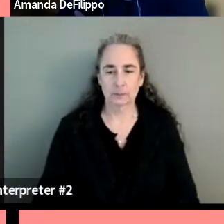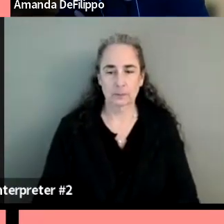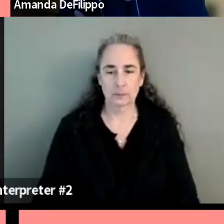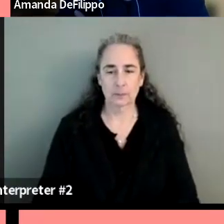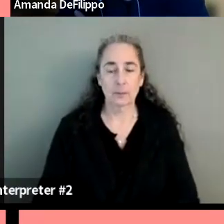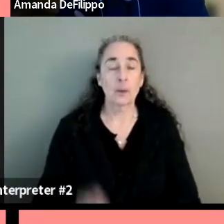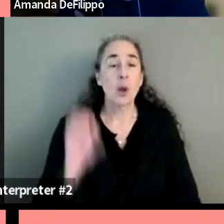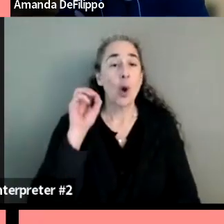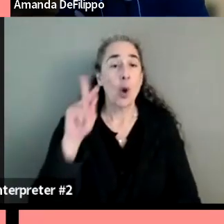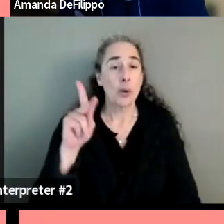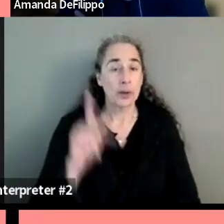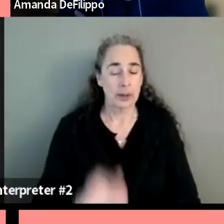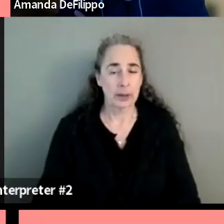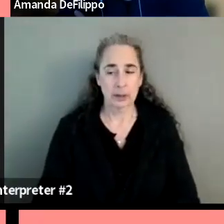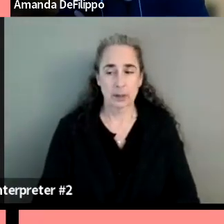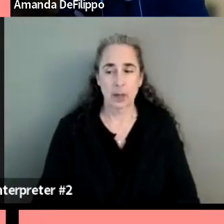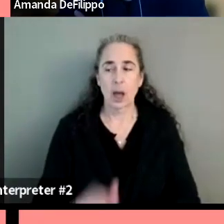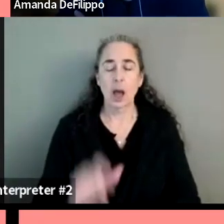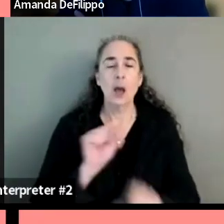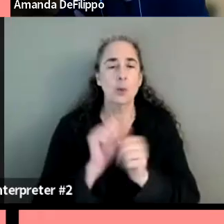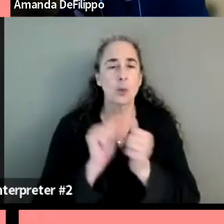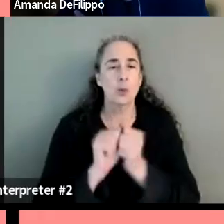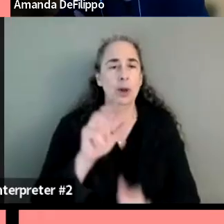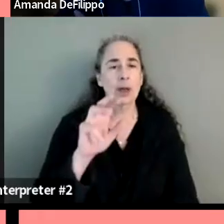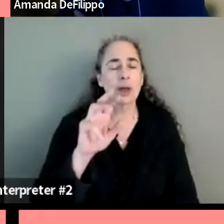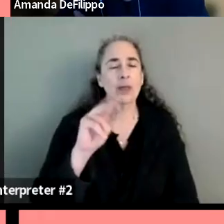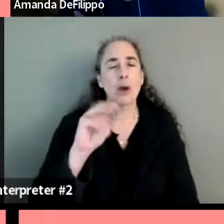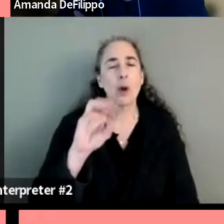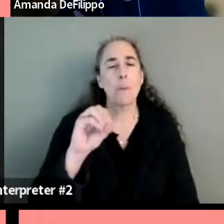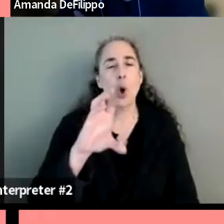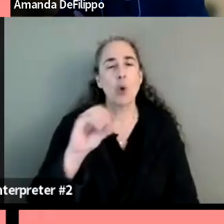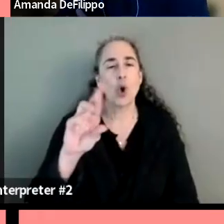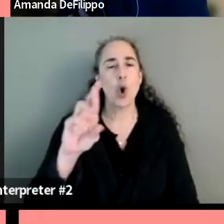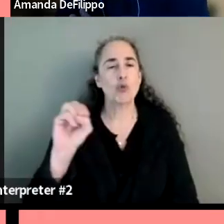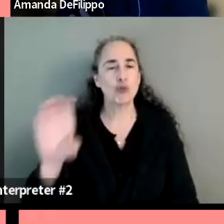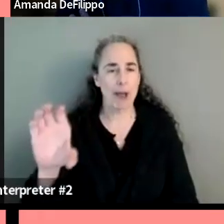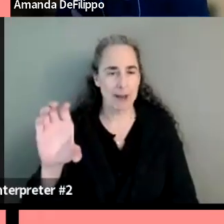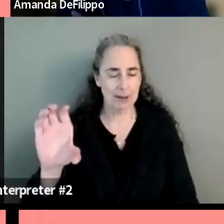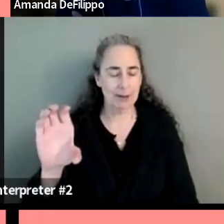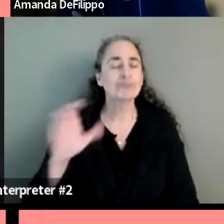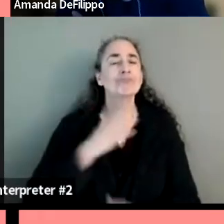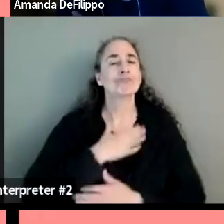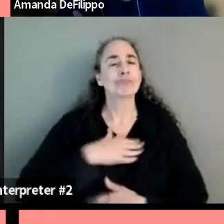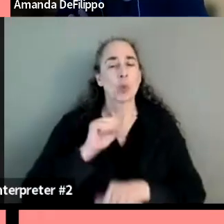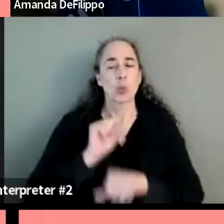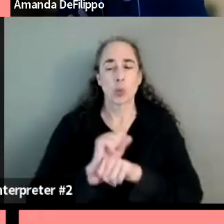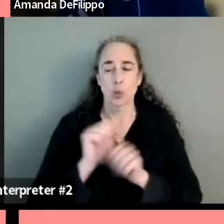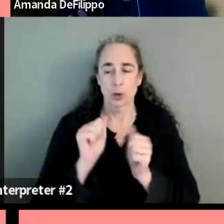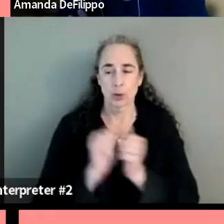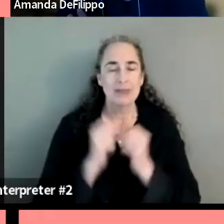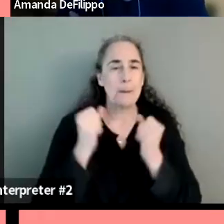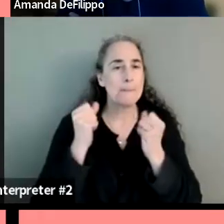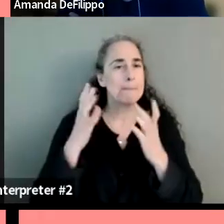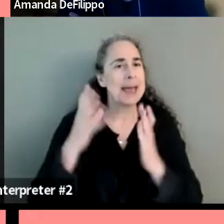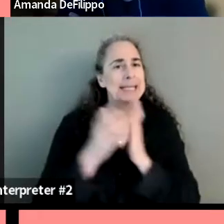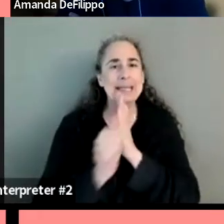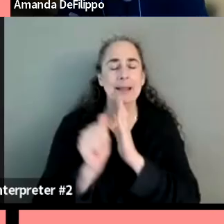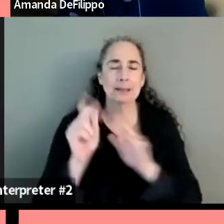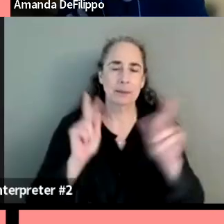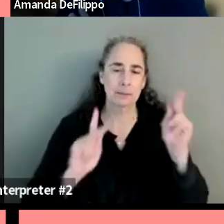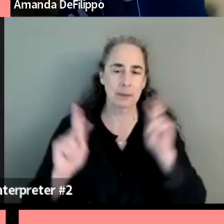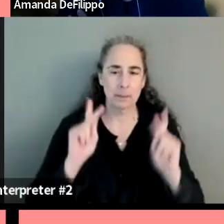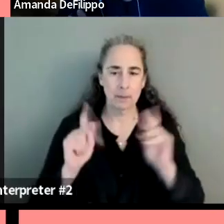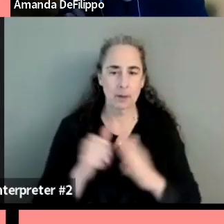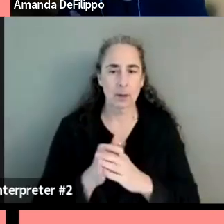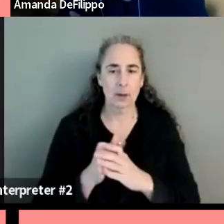All right, so I'm with Montgomery County Recreation. I have the pleasure of working with many talented people.